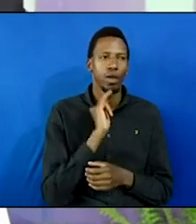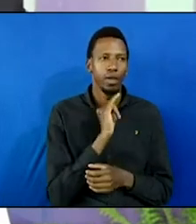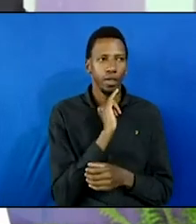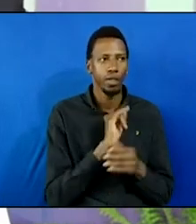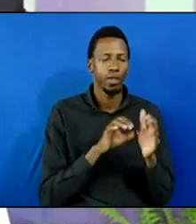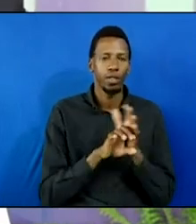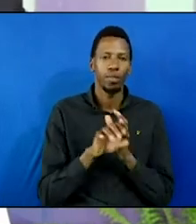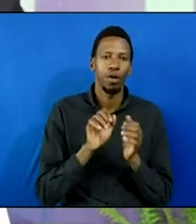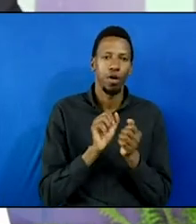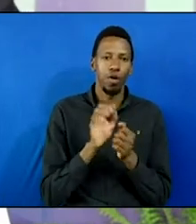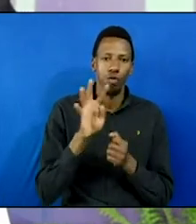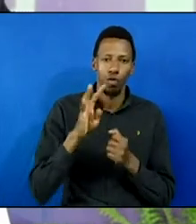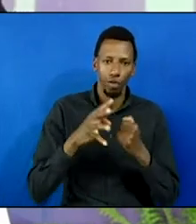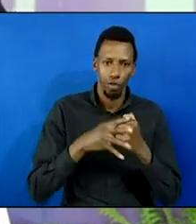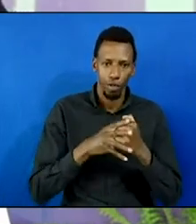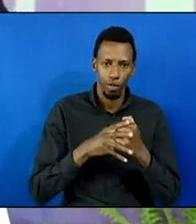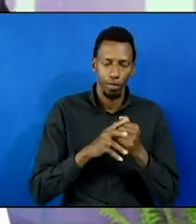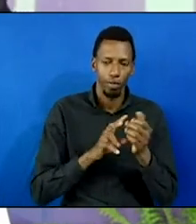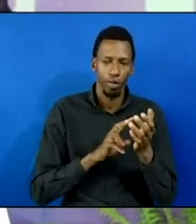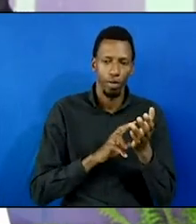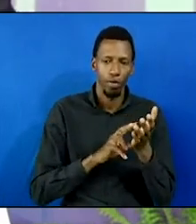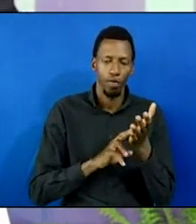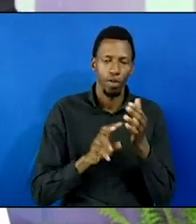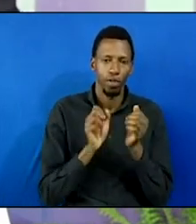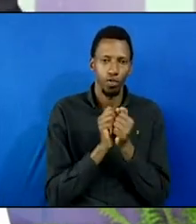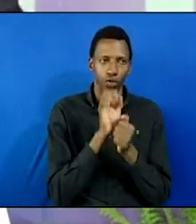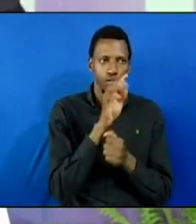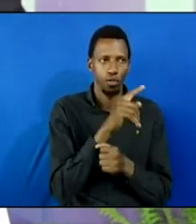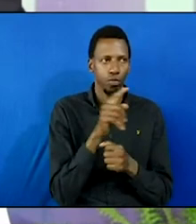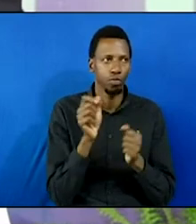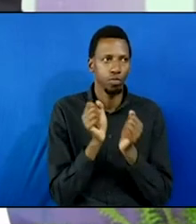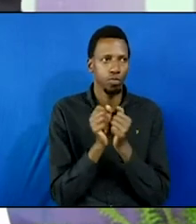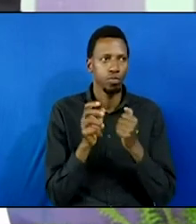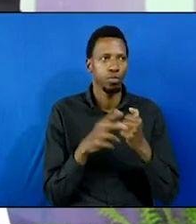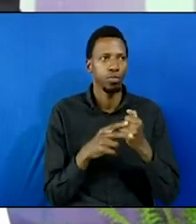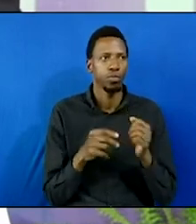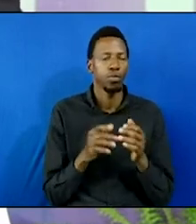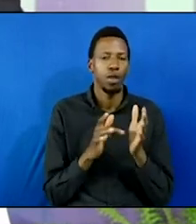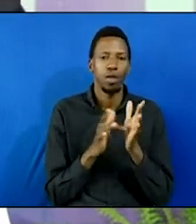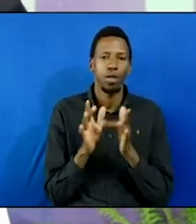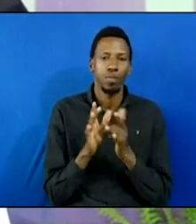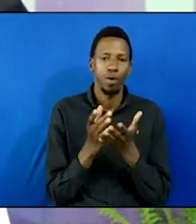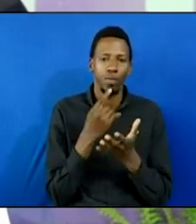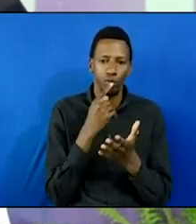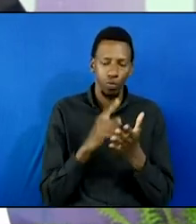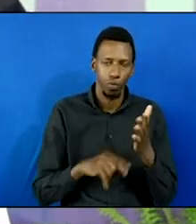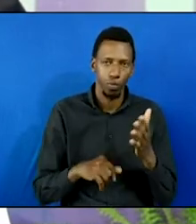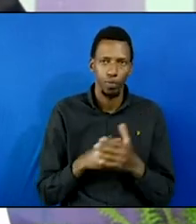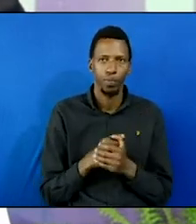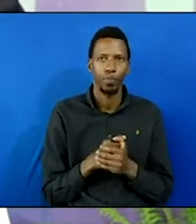Isaiah 49, verse 14 and 14 to 17, the Bible says,